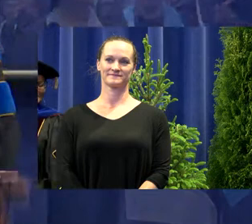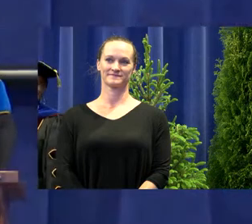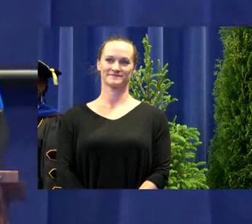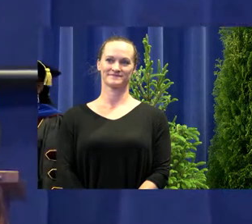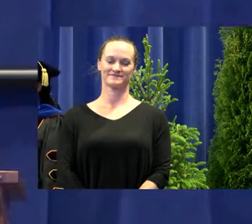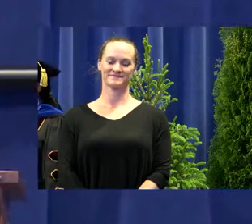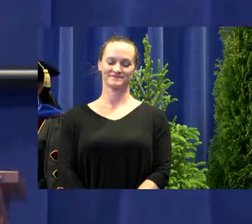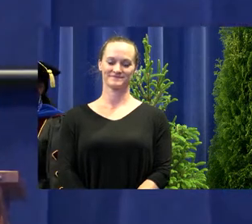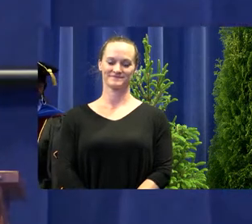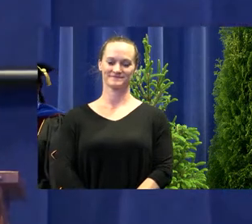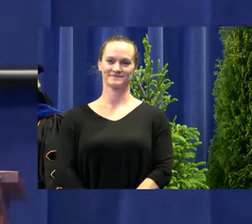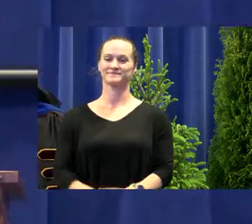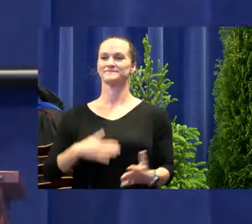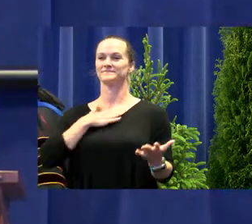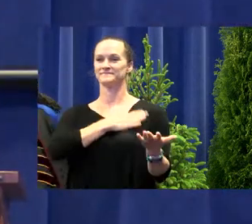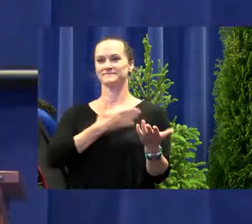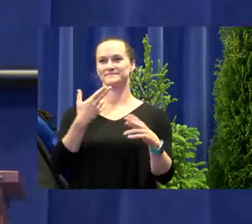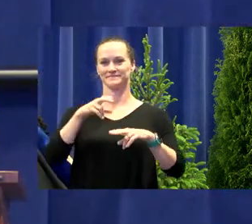Please be seated.